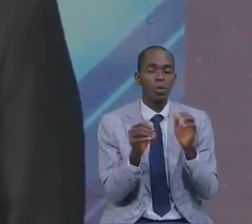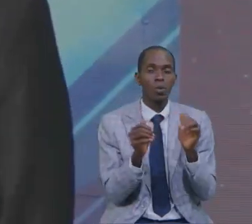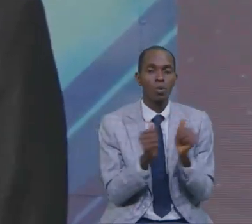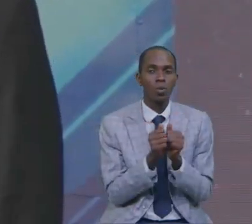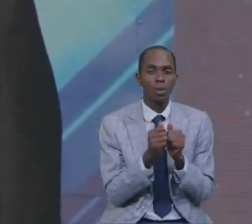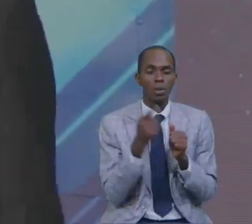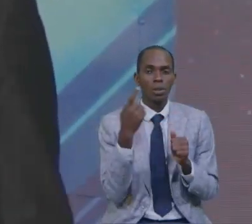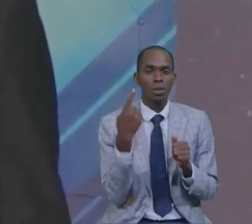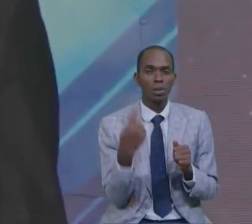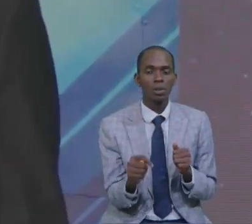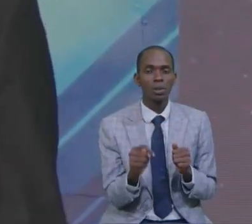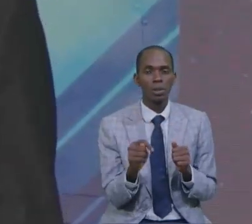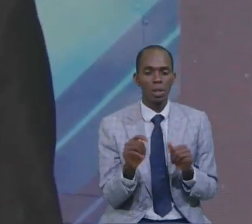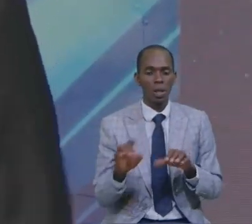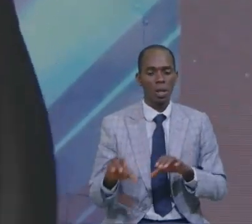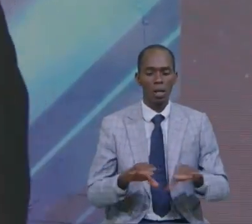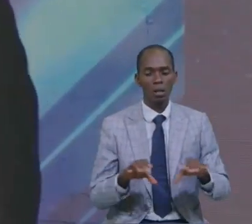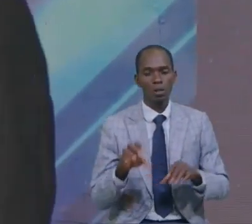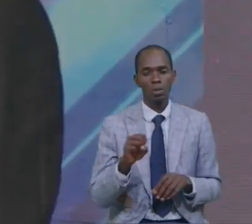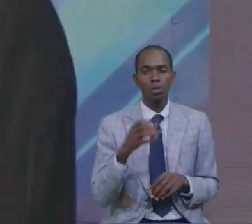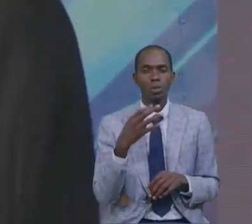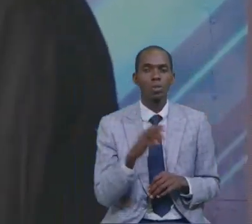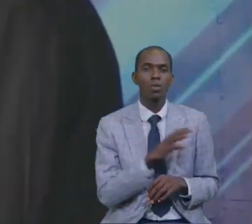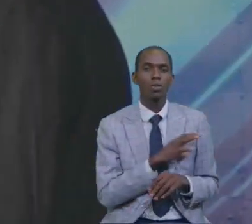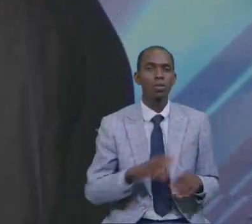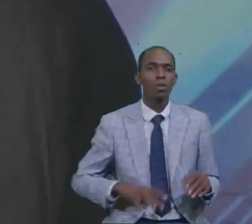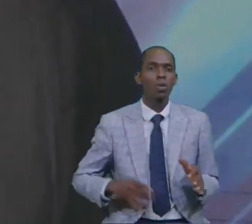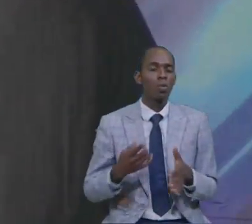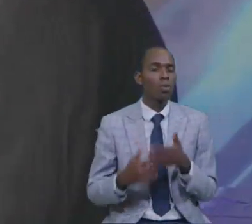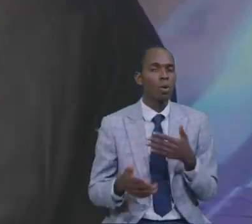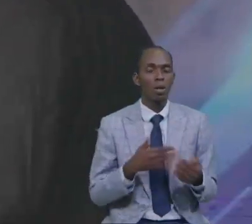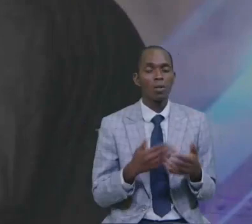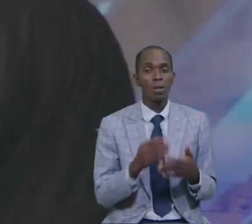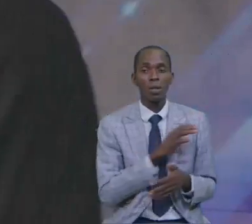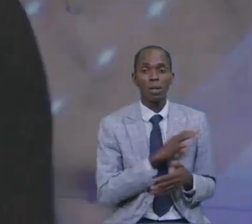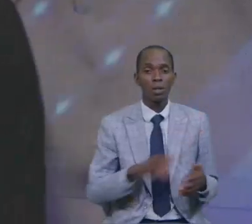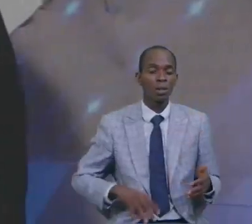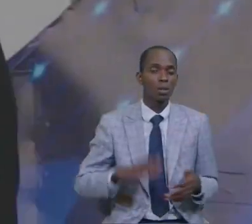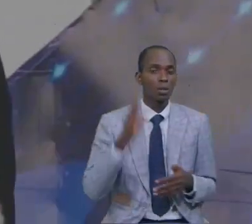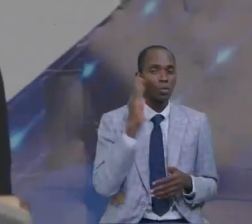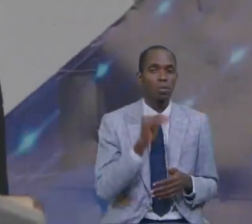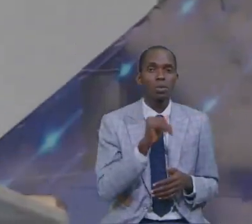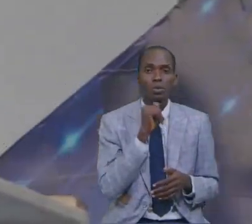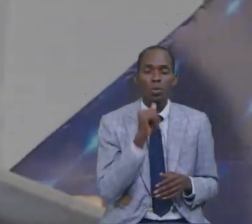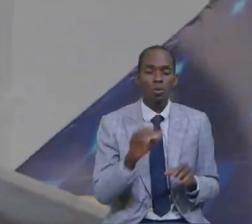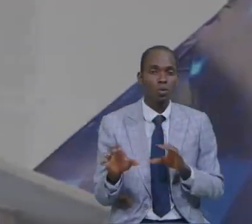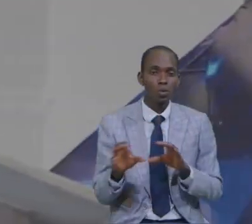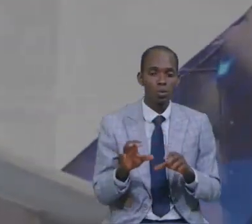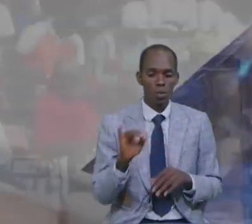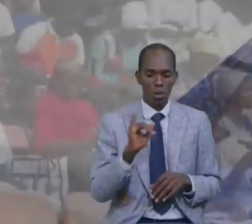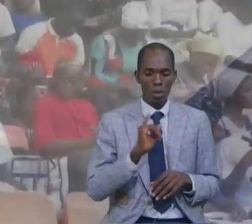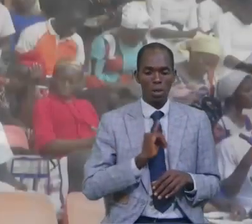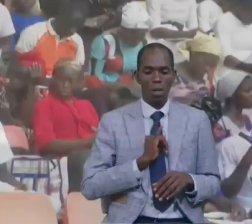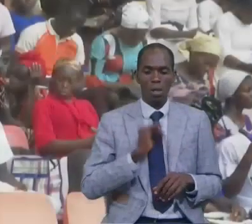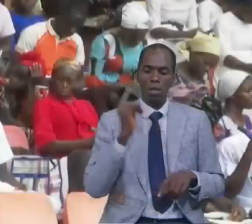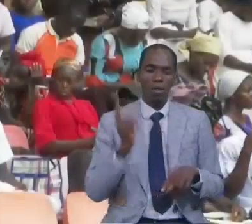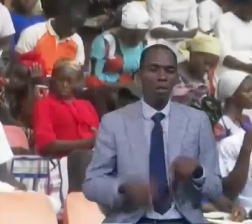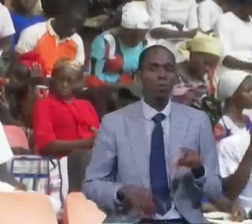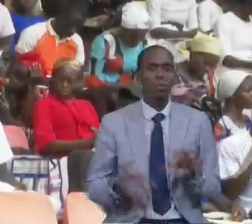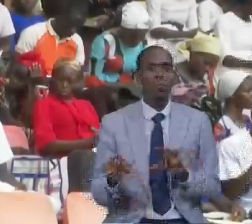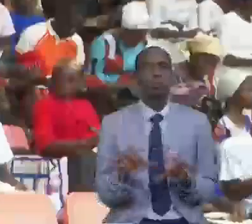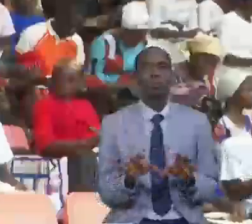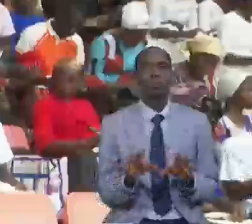I cannot do. Wherever Christ will not go, I cannot go there.